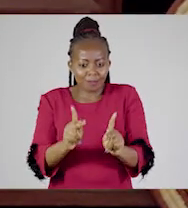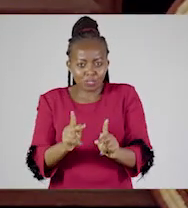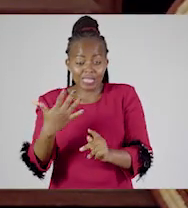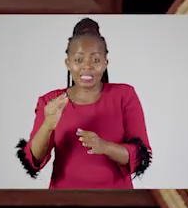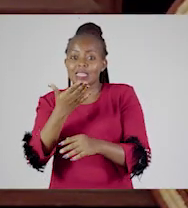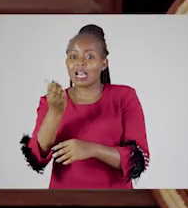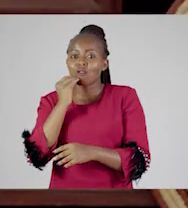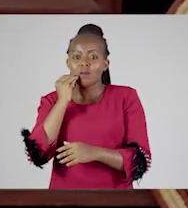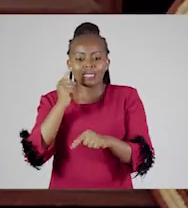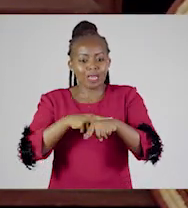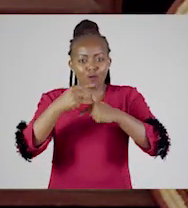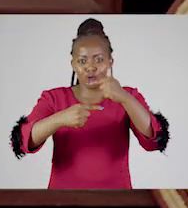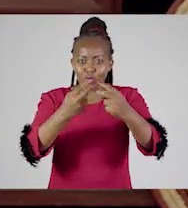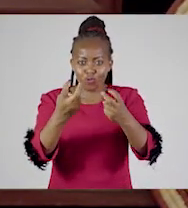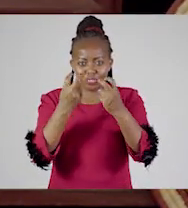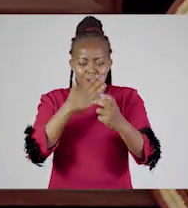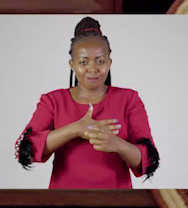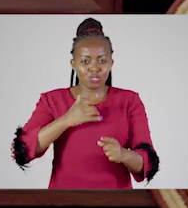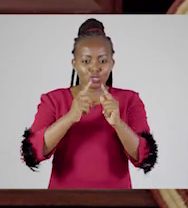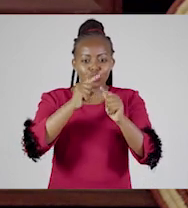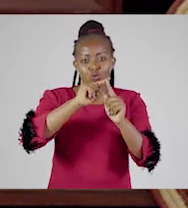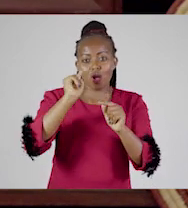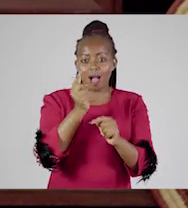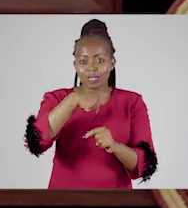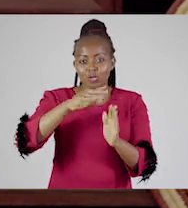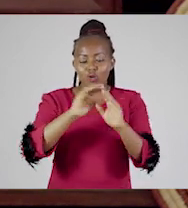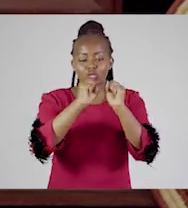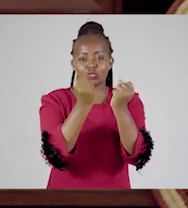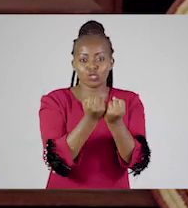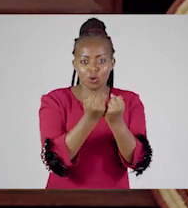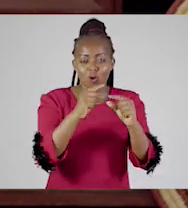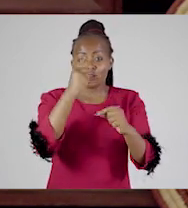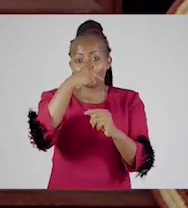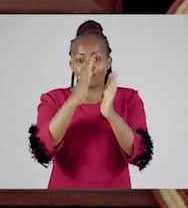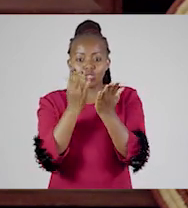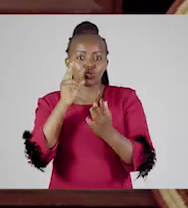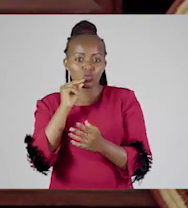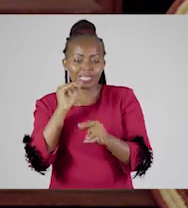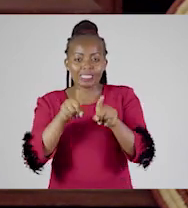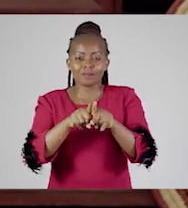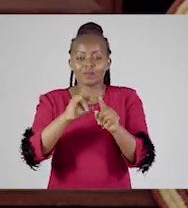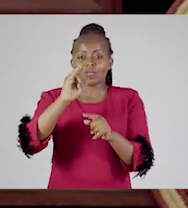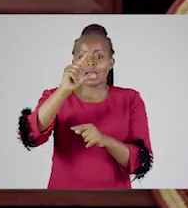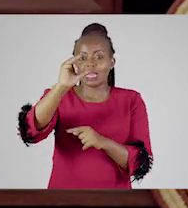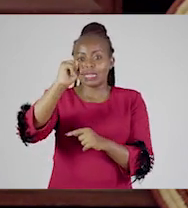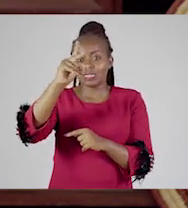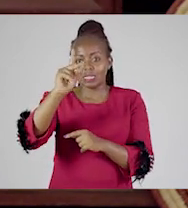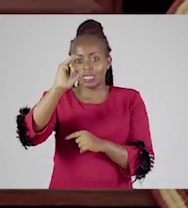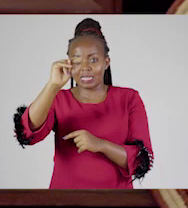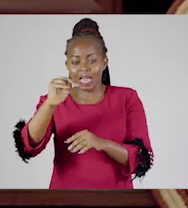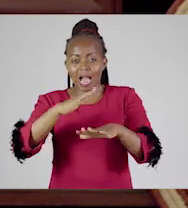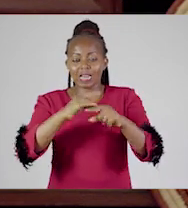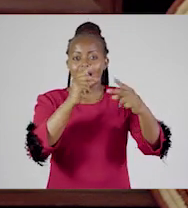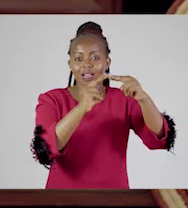home. As you continue to watch this video, please tag us on our socials on Twitter, Facebook, Instagram, and even LinkedIn